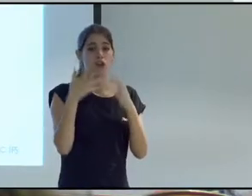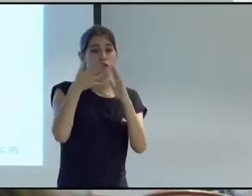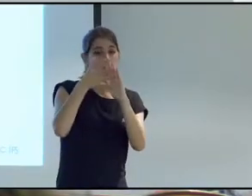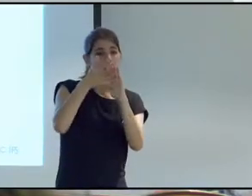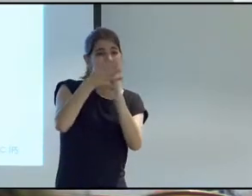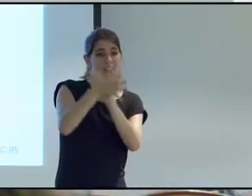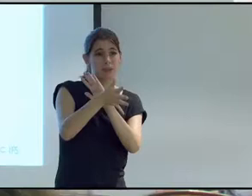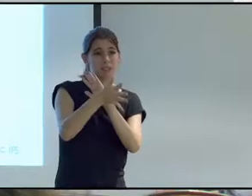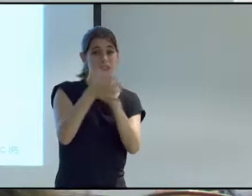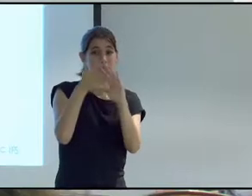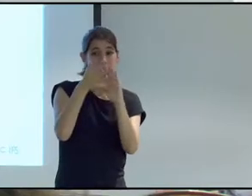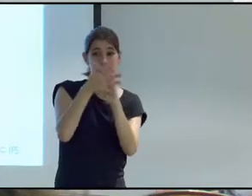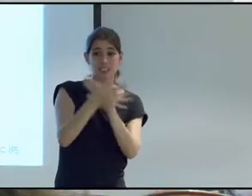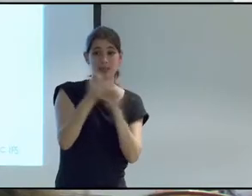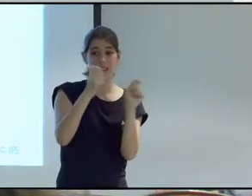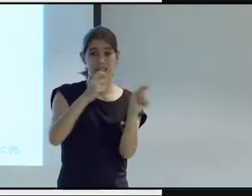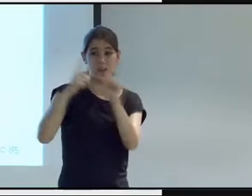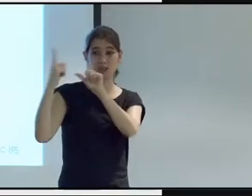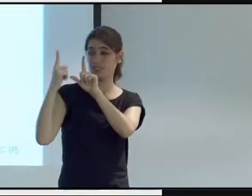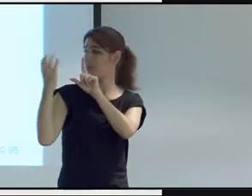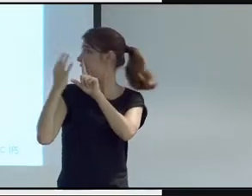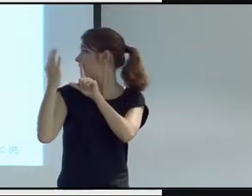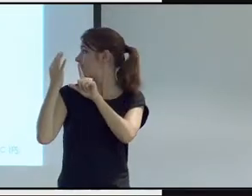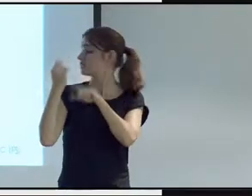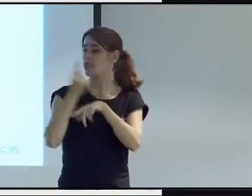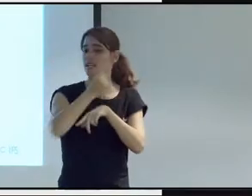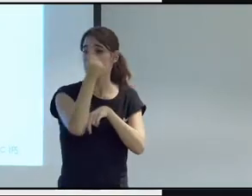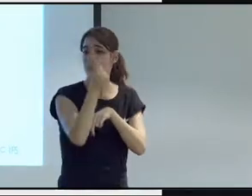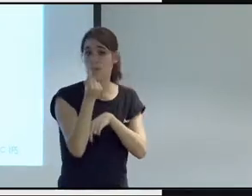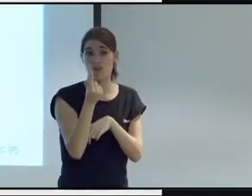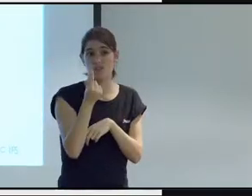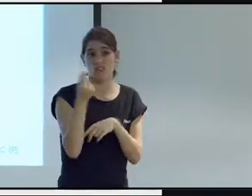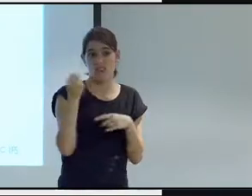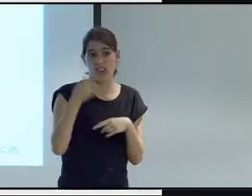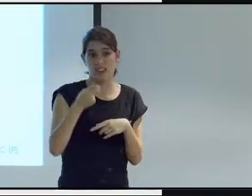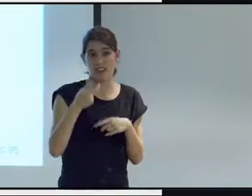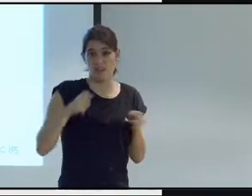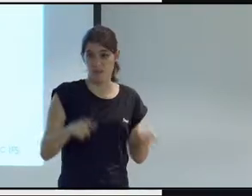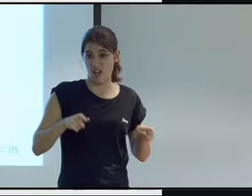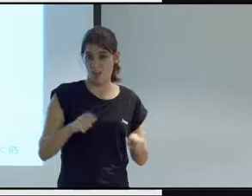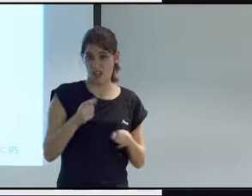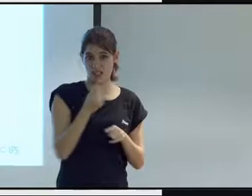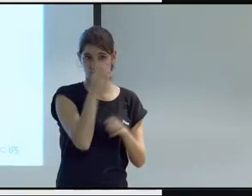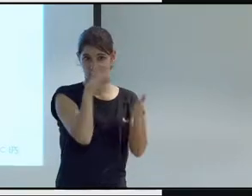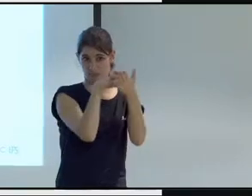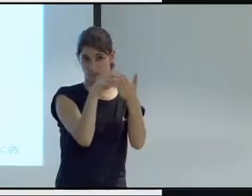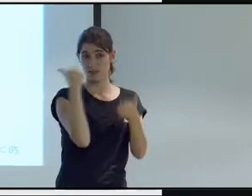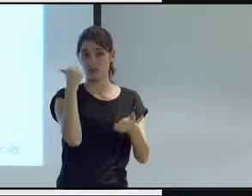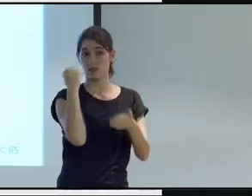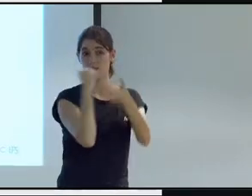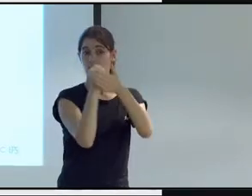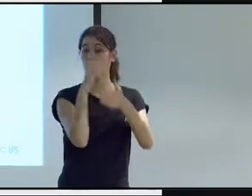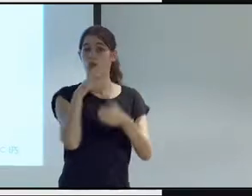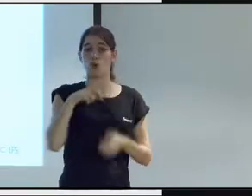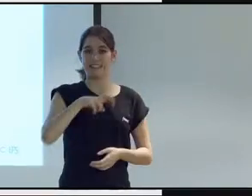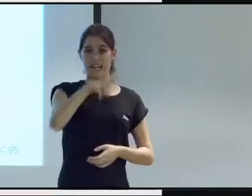I'm going to describe what you can see on this slide. This is the usual symbol of a person in a